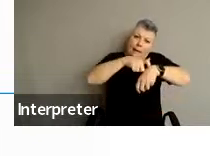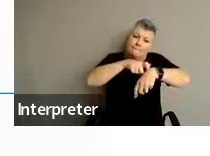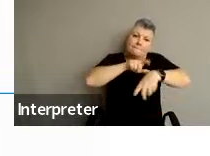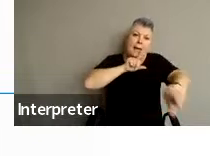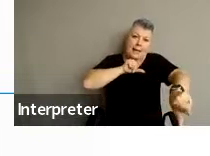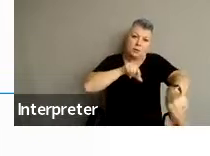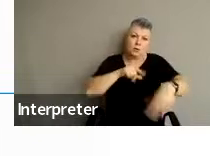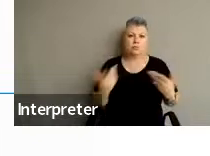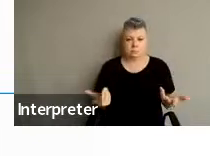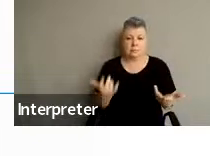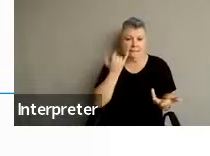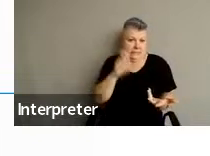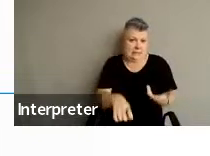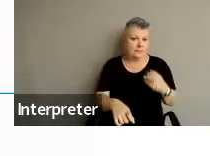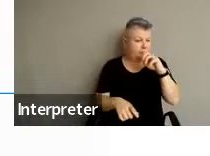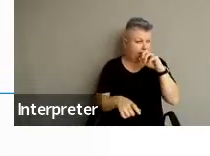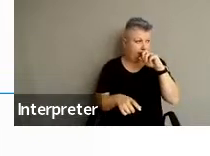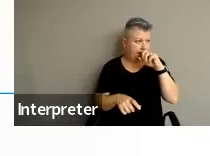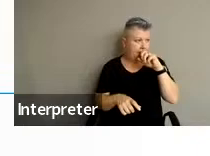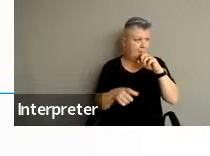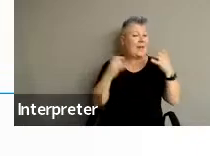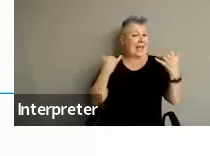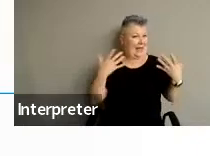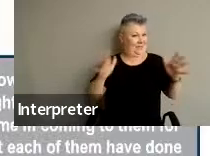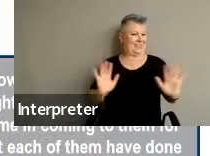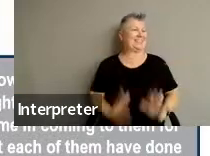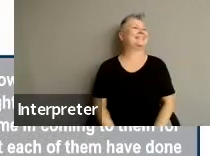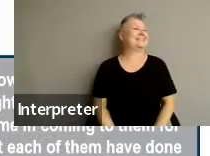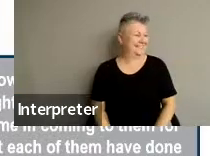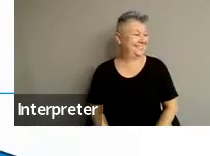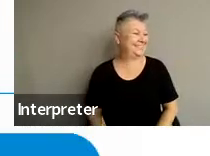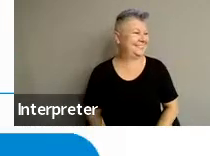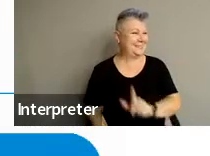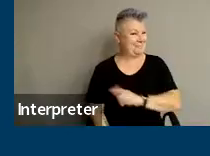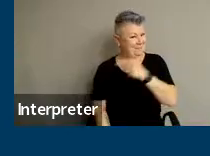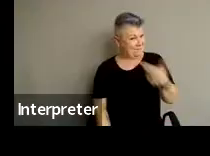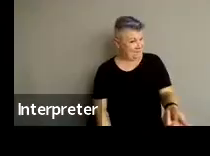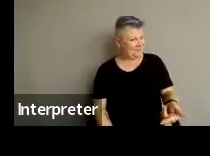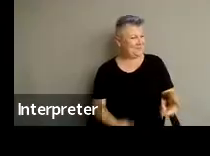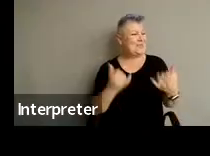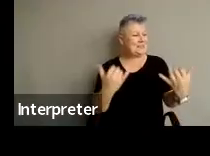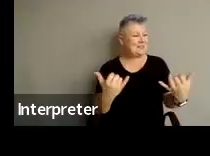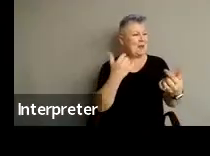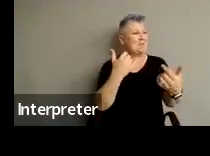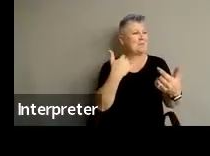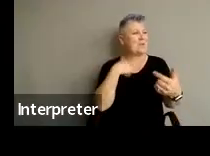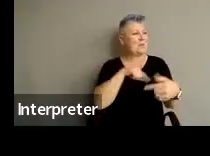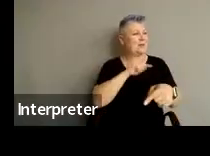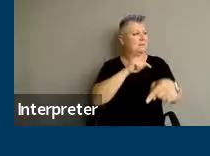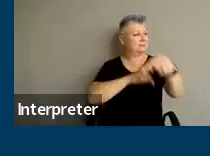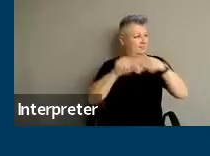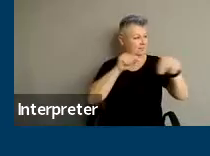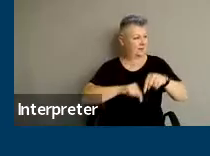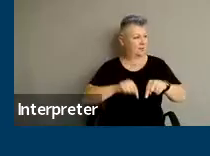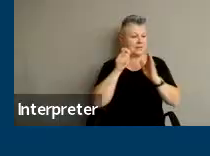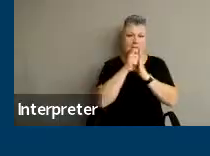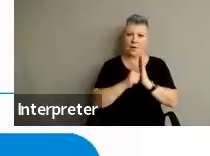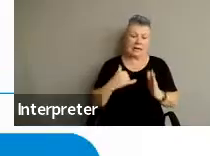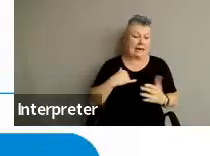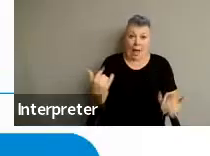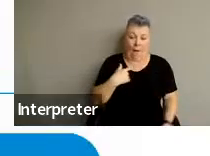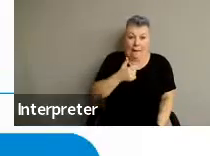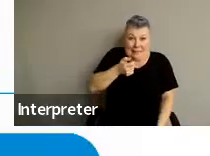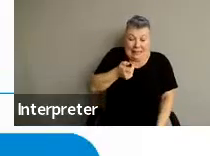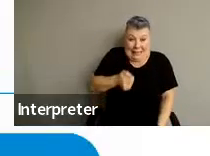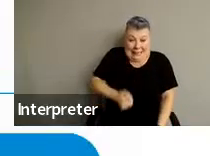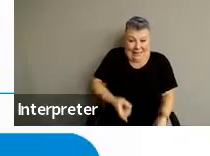them. Great. Now you can go. Thanks, Valerie. All right, so I'm going to take us back to kind of some, oops, now look at me, I'm click happy.